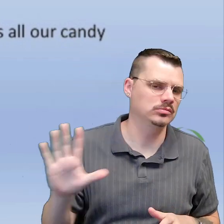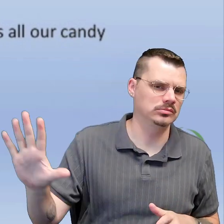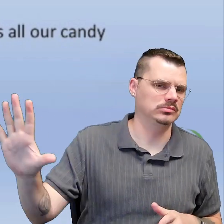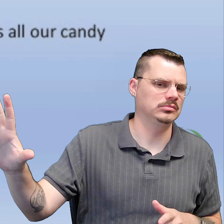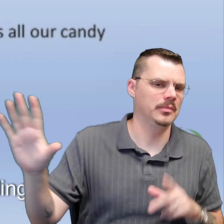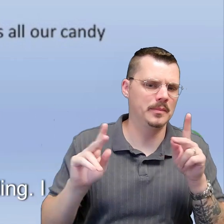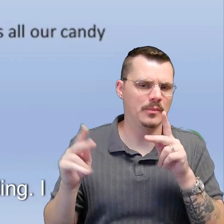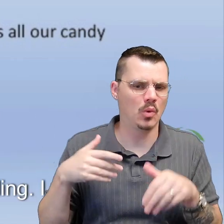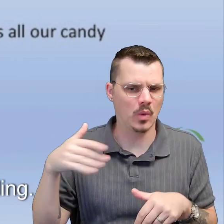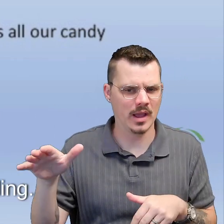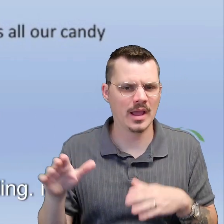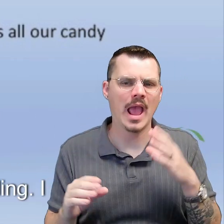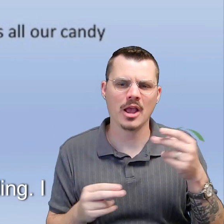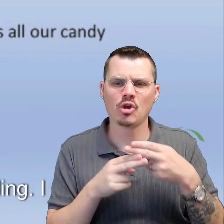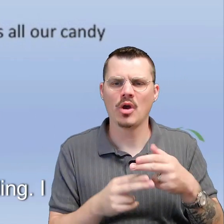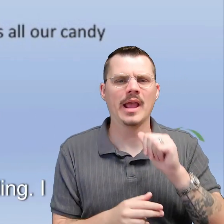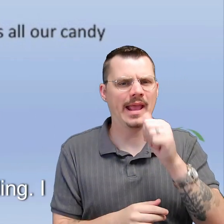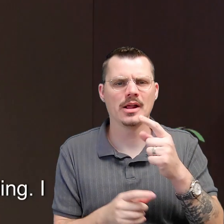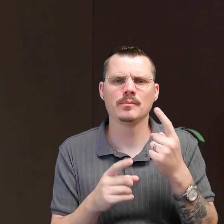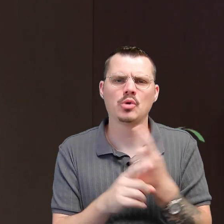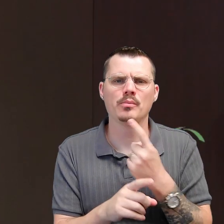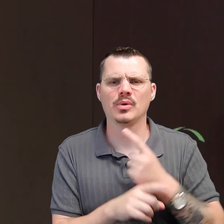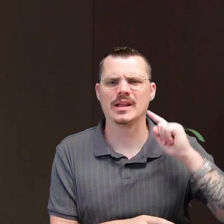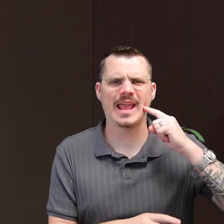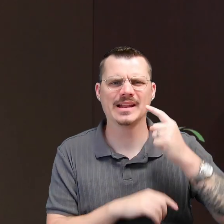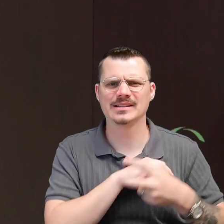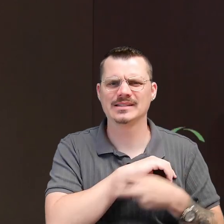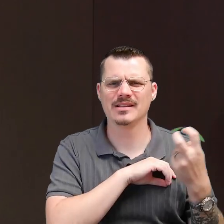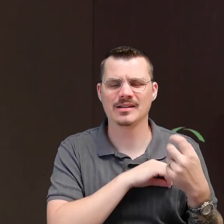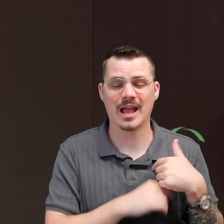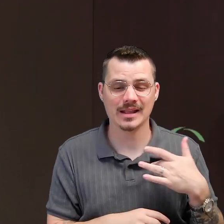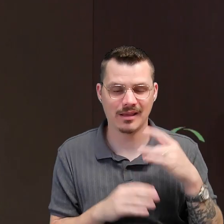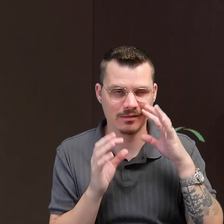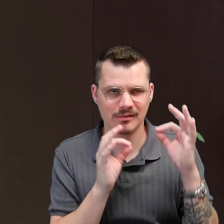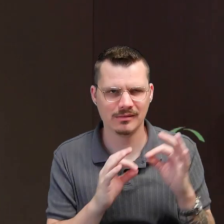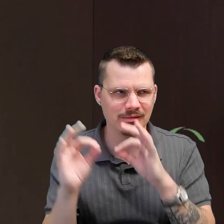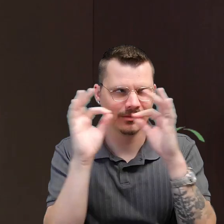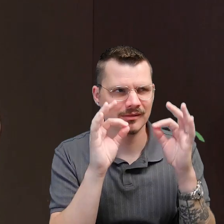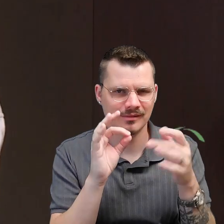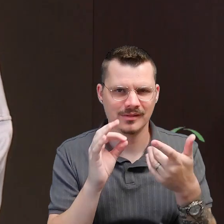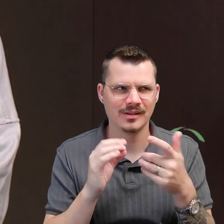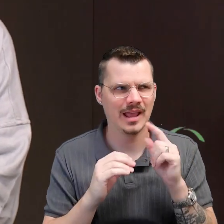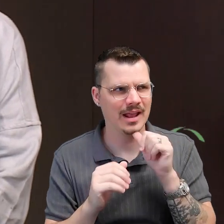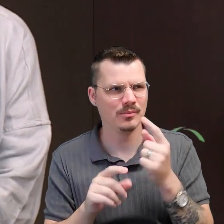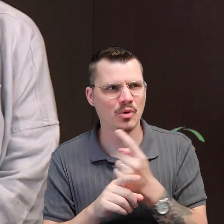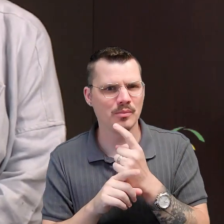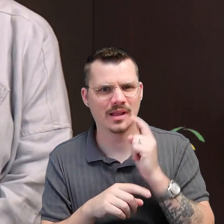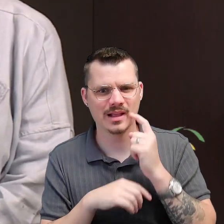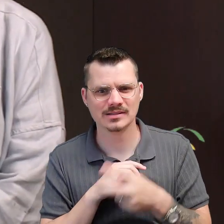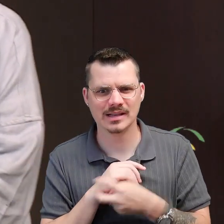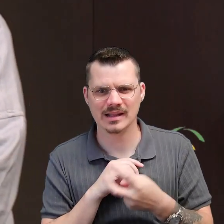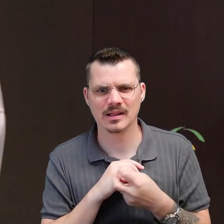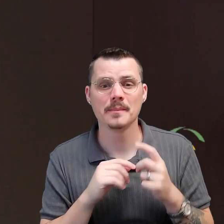her, and she had inappropriate candy stealing. I always roll my eyes at that kind of a description. But she